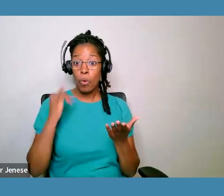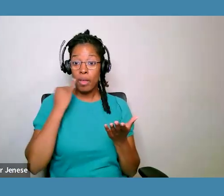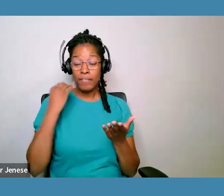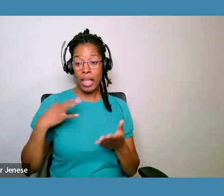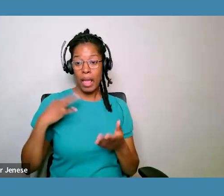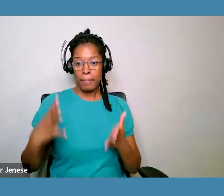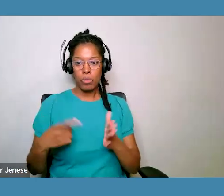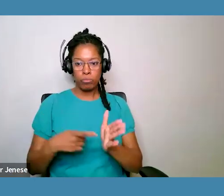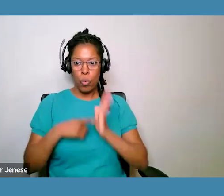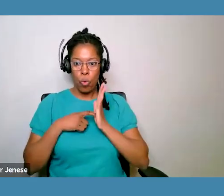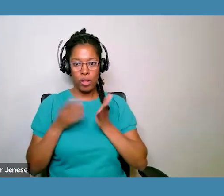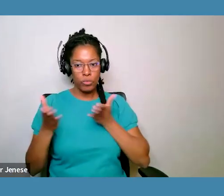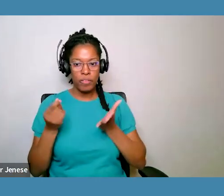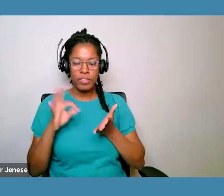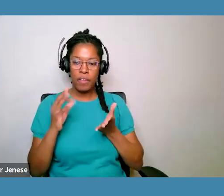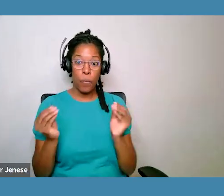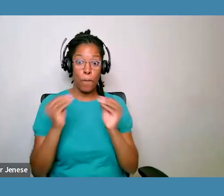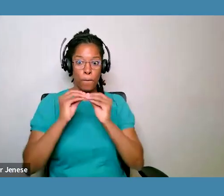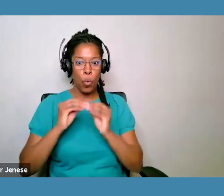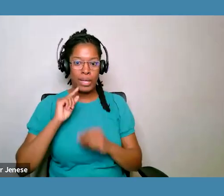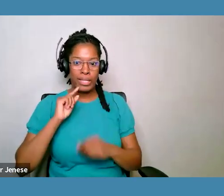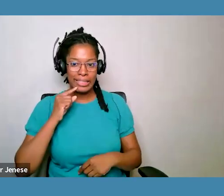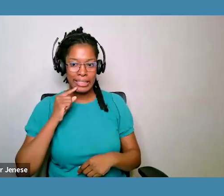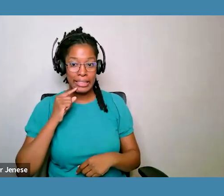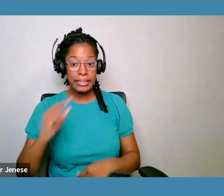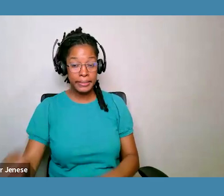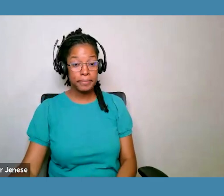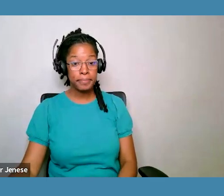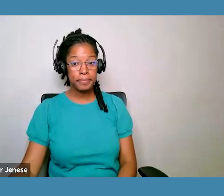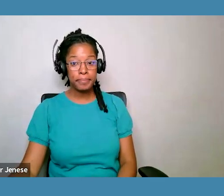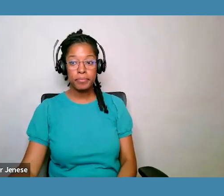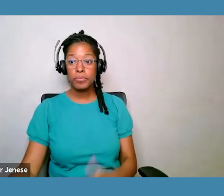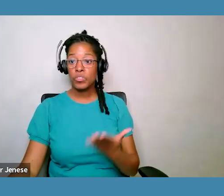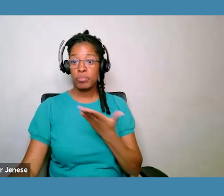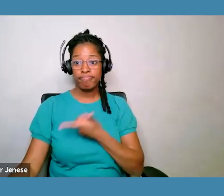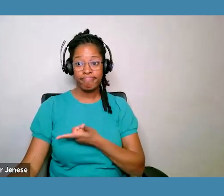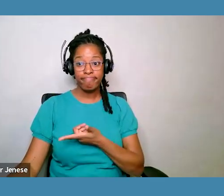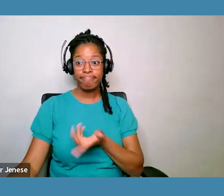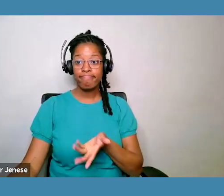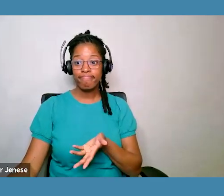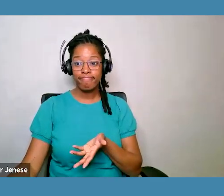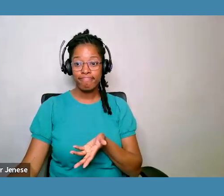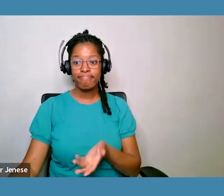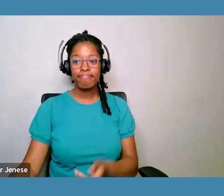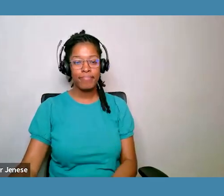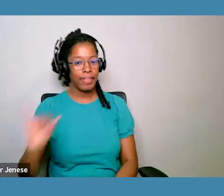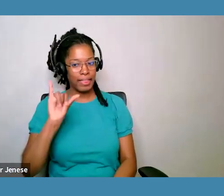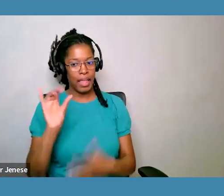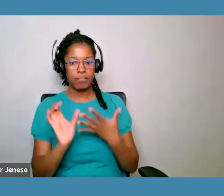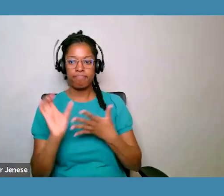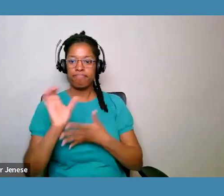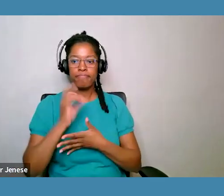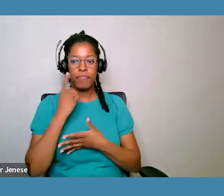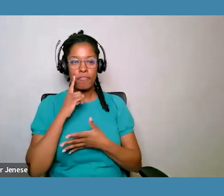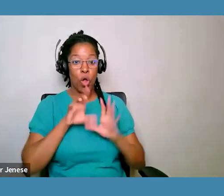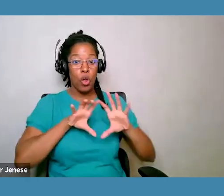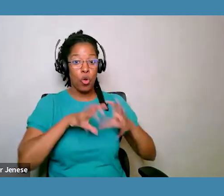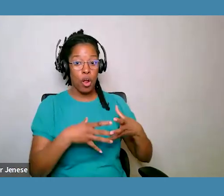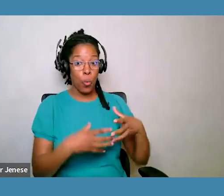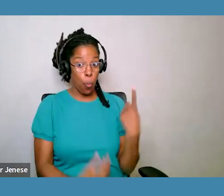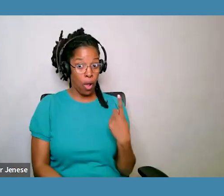intensity. So those are the criteria for category